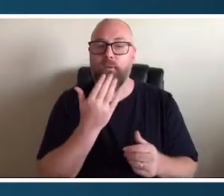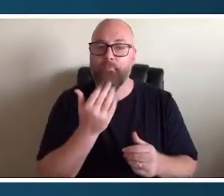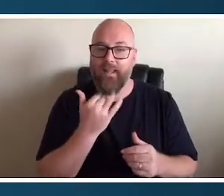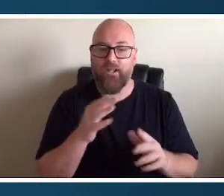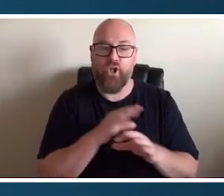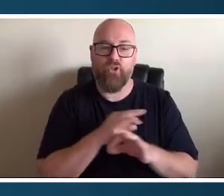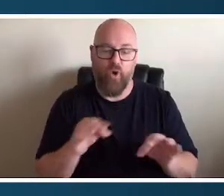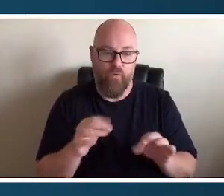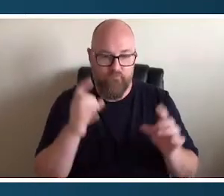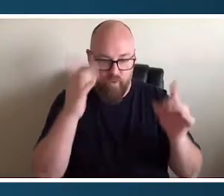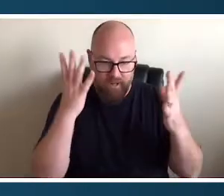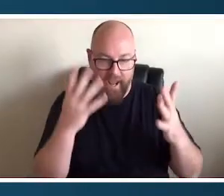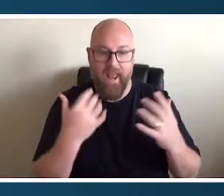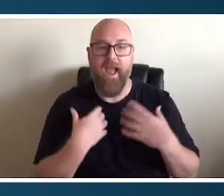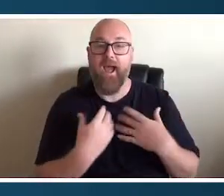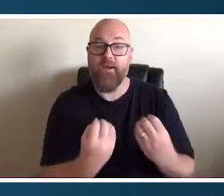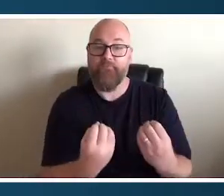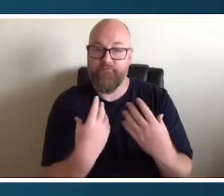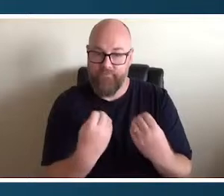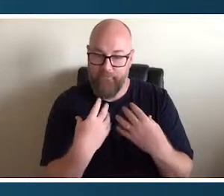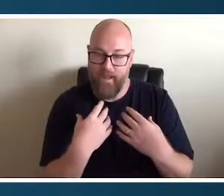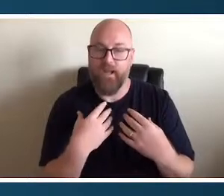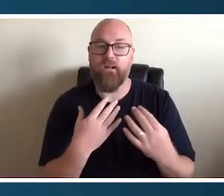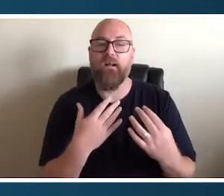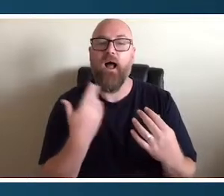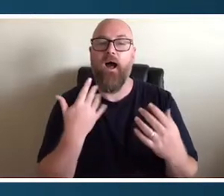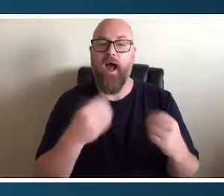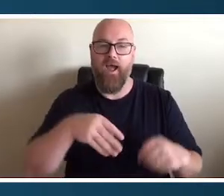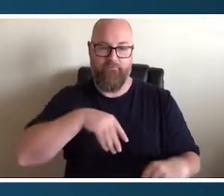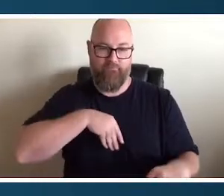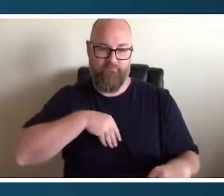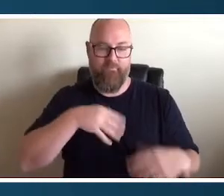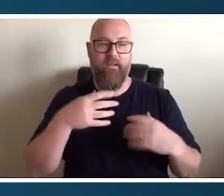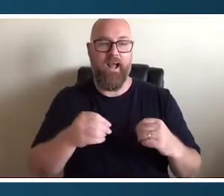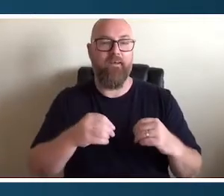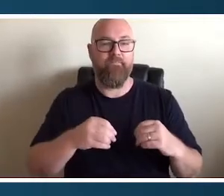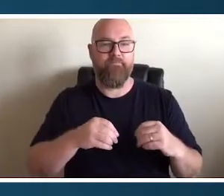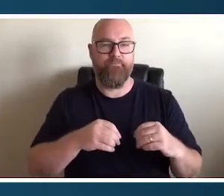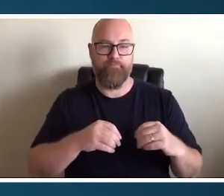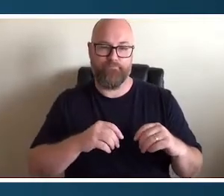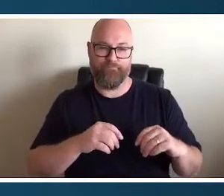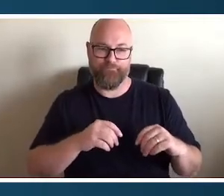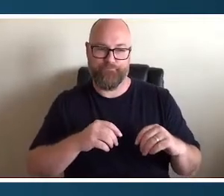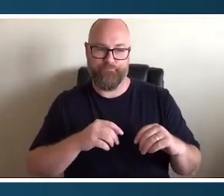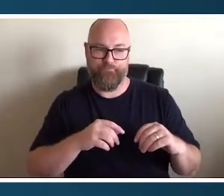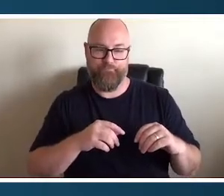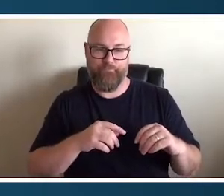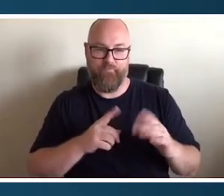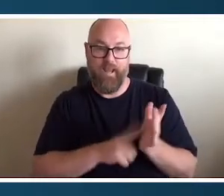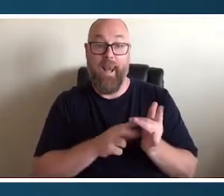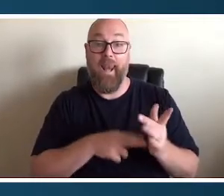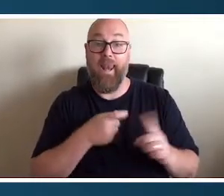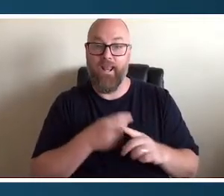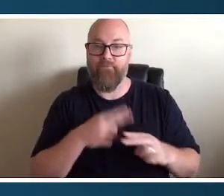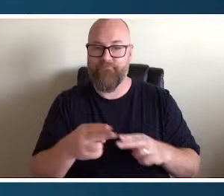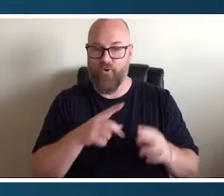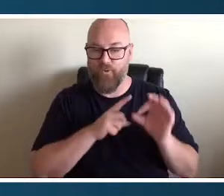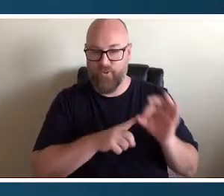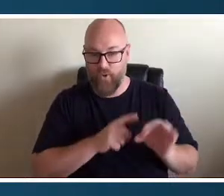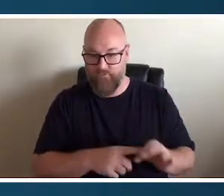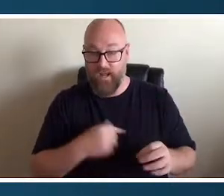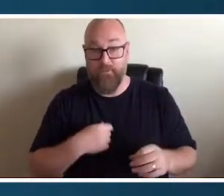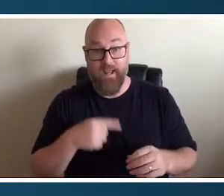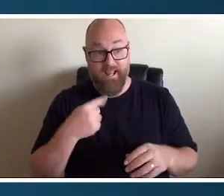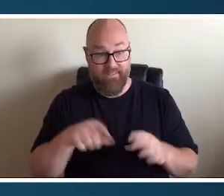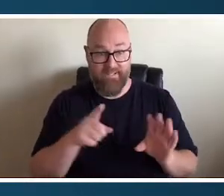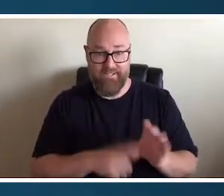your feedback through the survey, details on the back of your lanyard. There have been so many highlights this year, and I'm sure